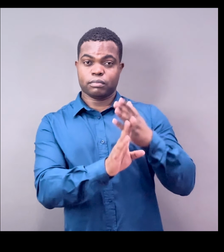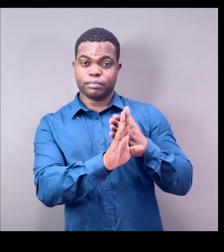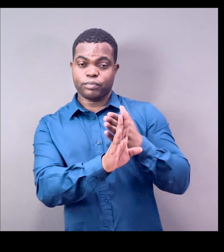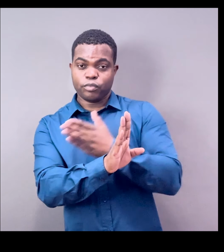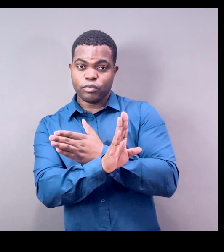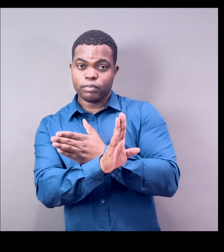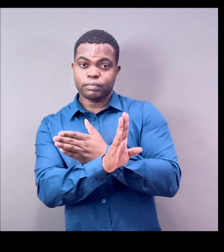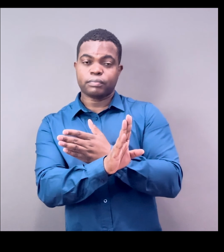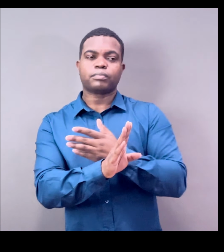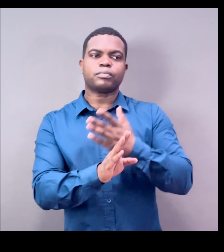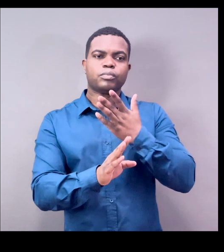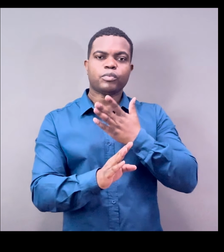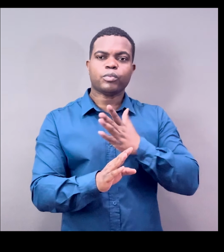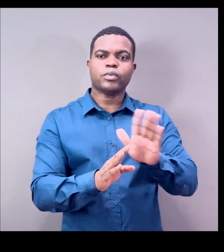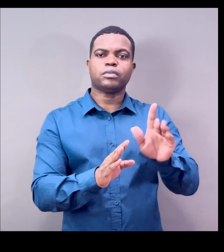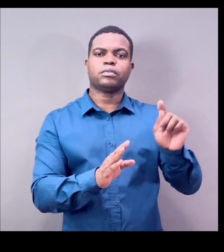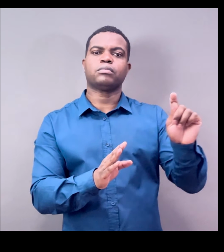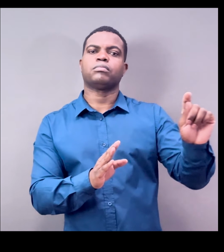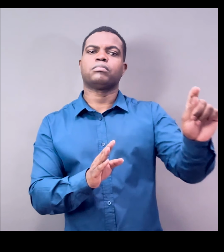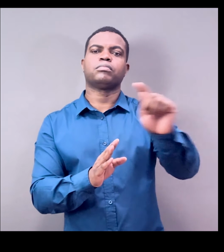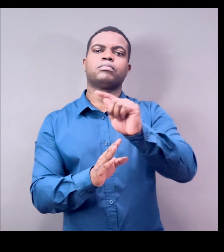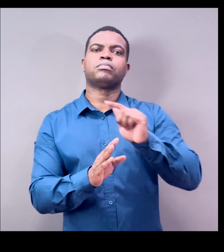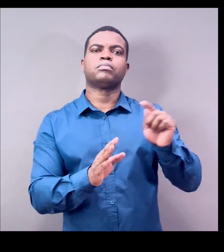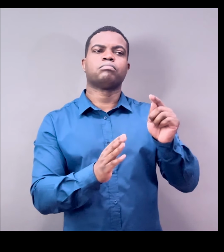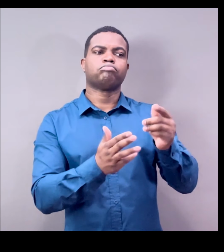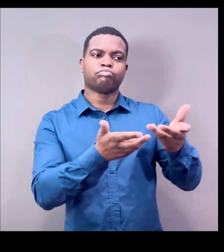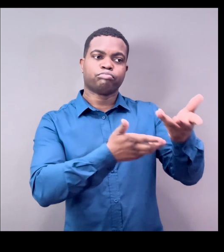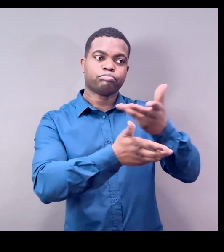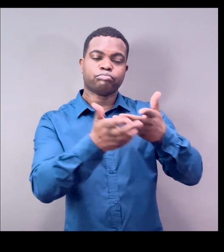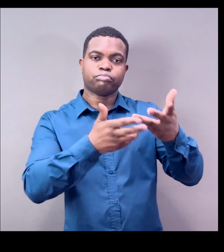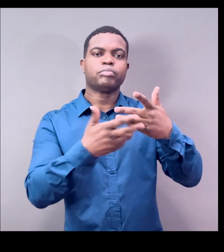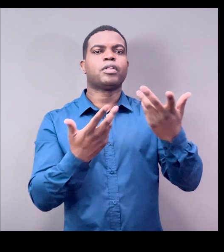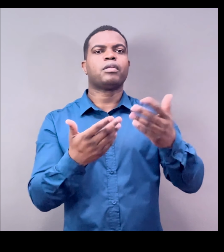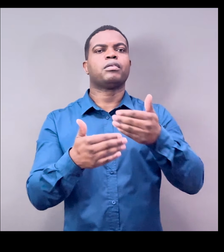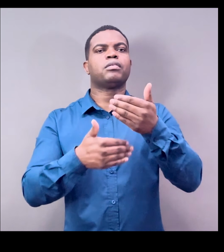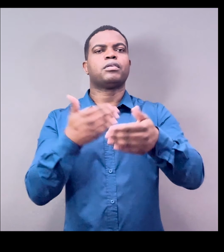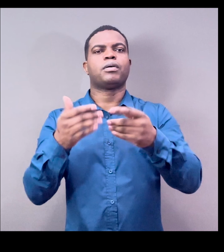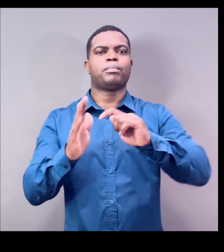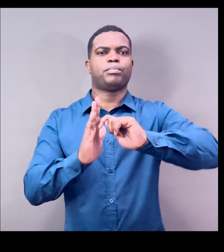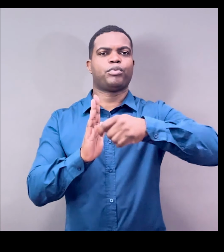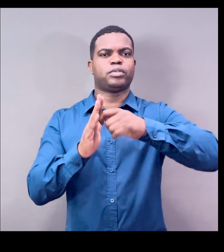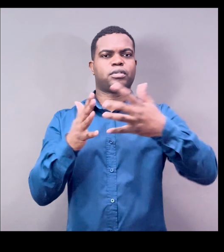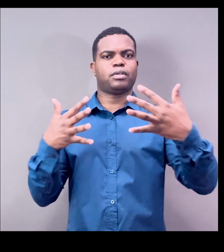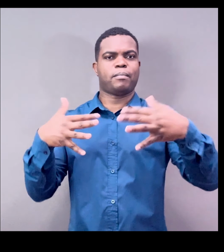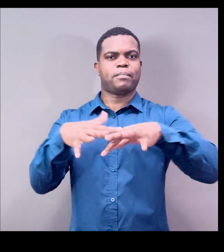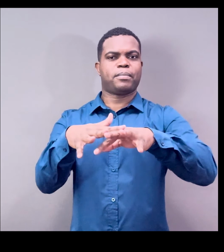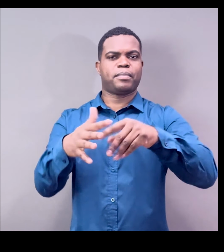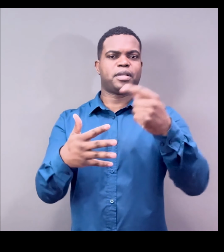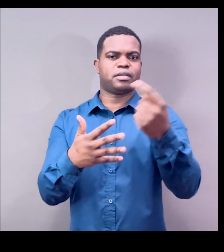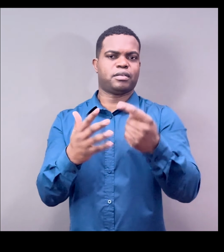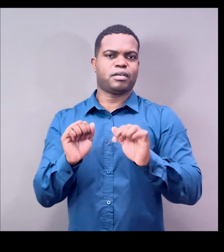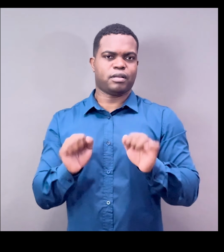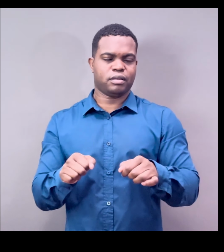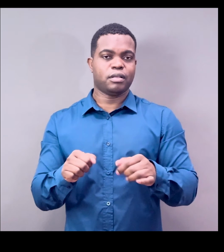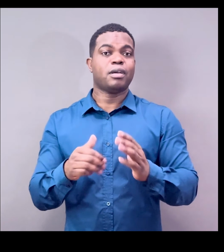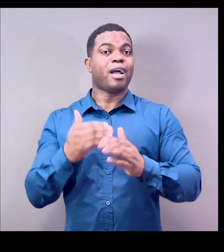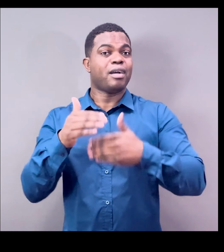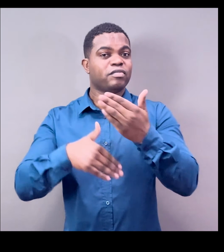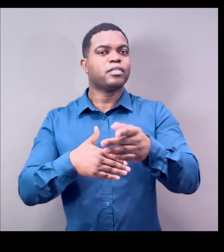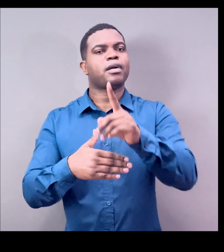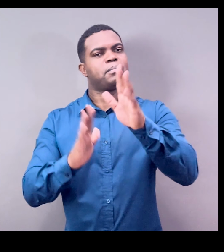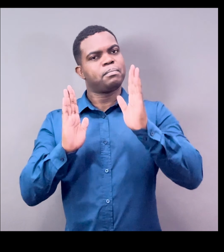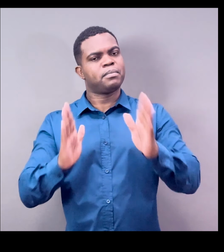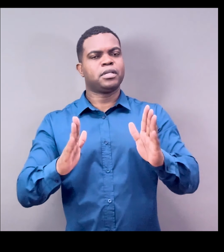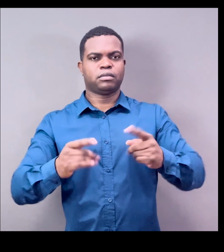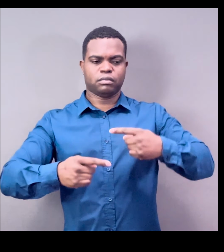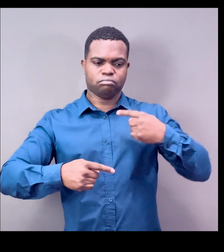starting to implement your community engagement efforts. You need to